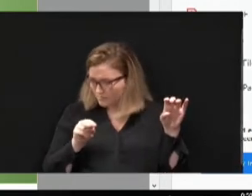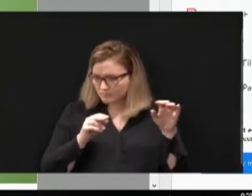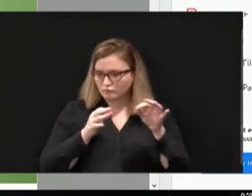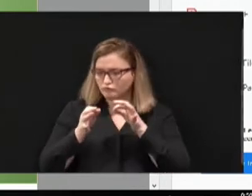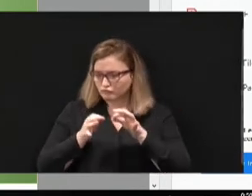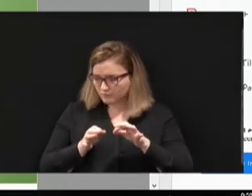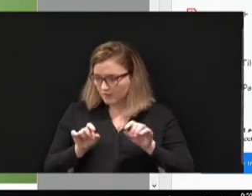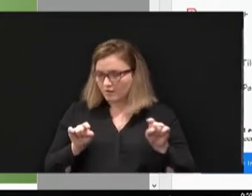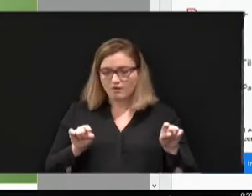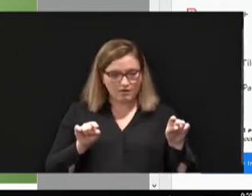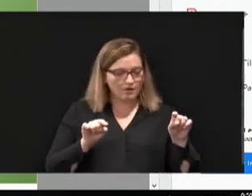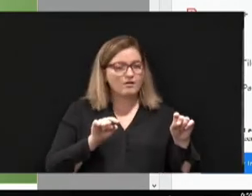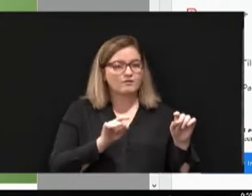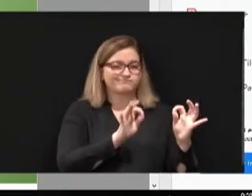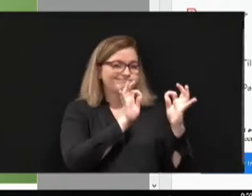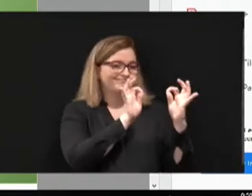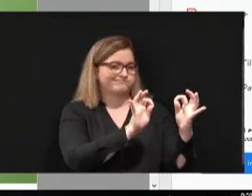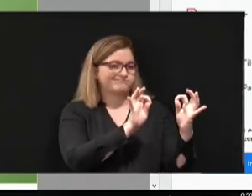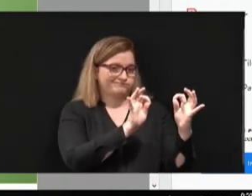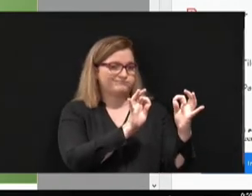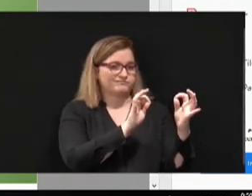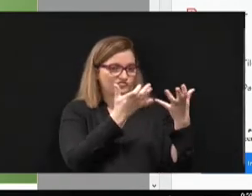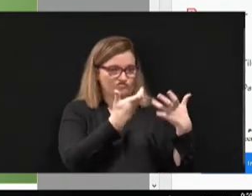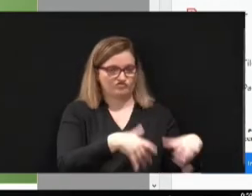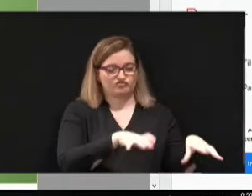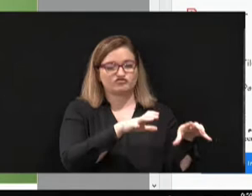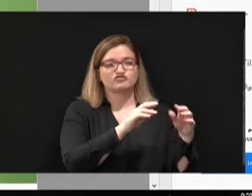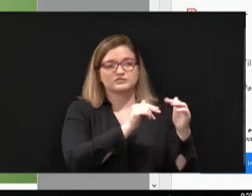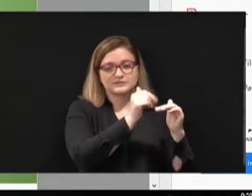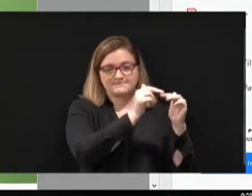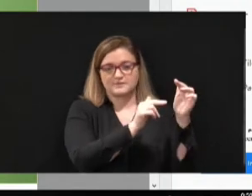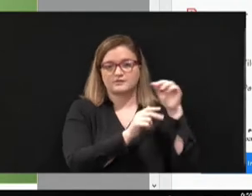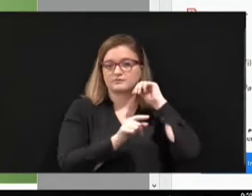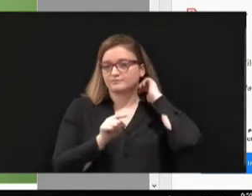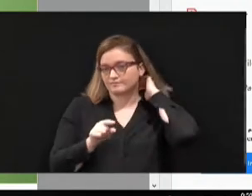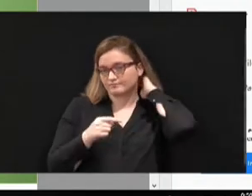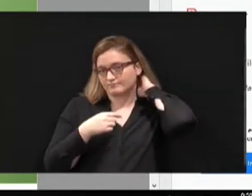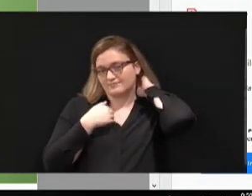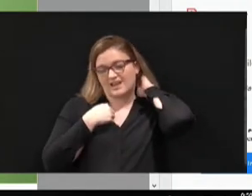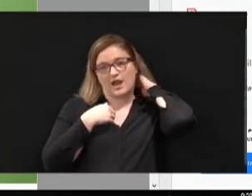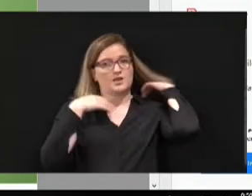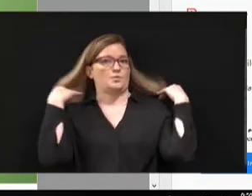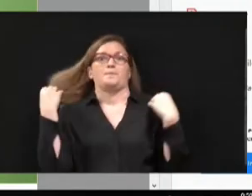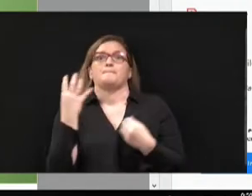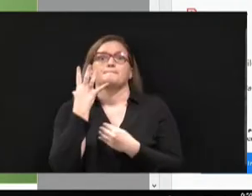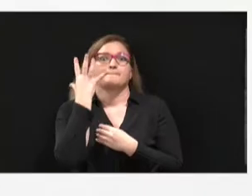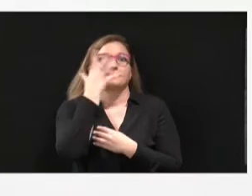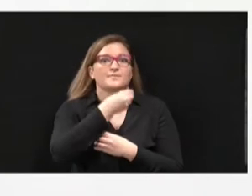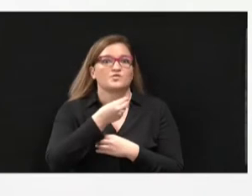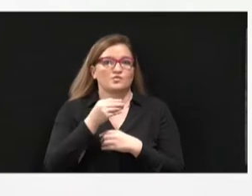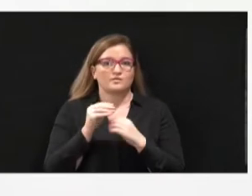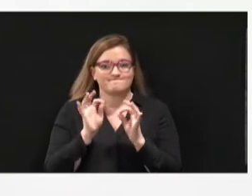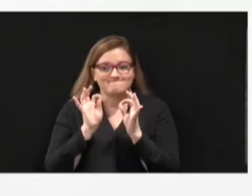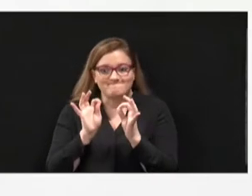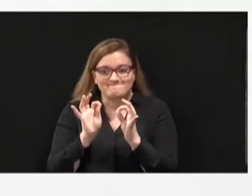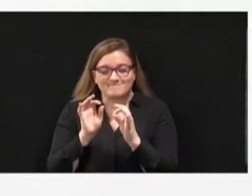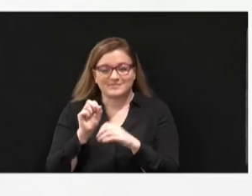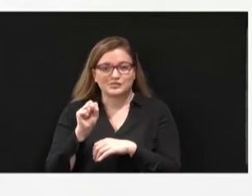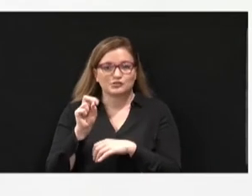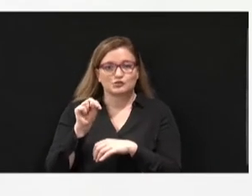together. I bought a snowblower one year, and I was so excited about this electric snowblower, and I couldn't wait for the next